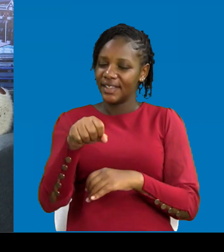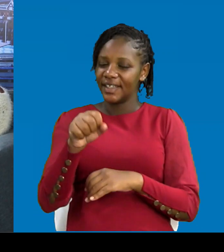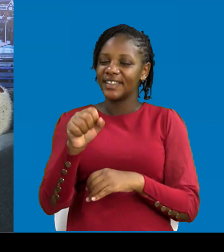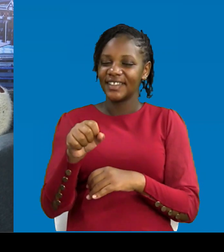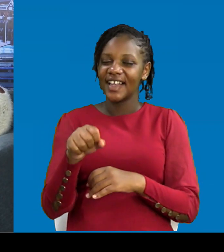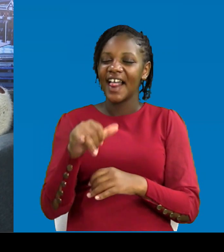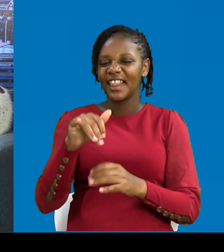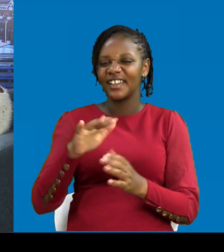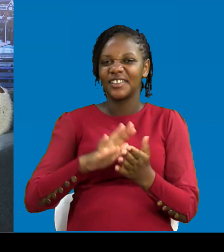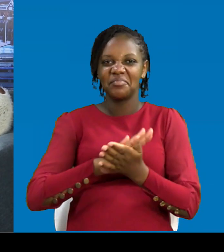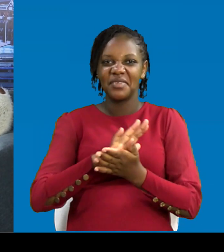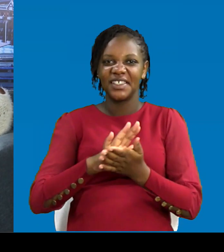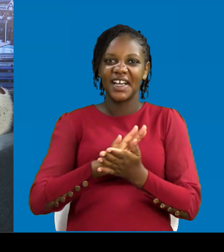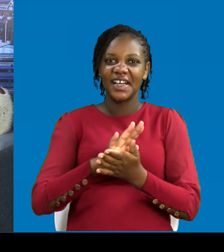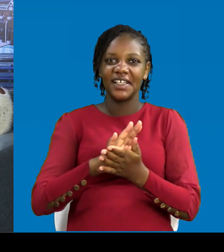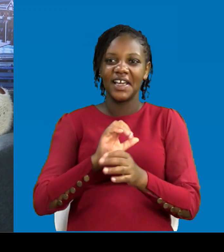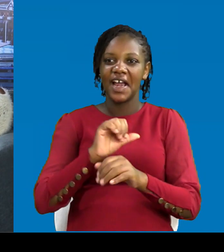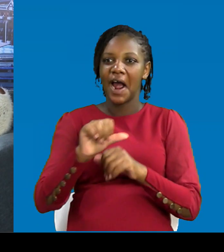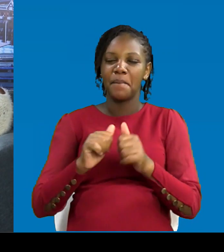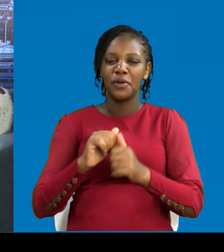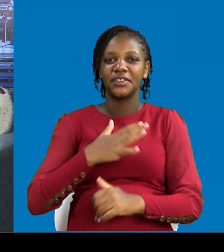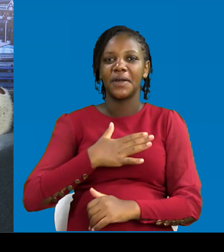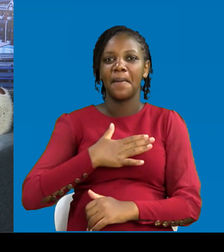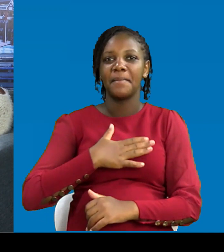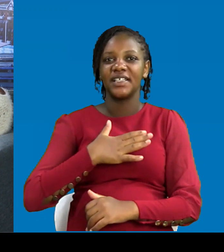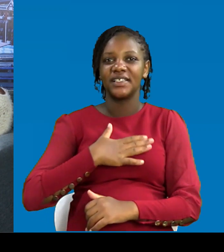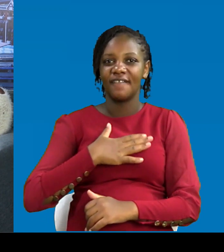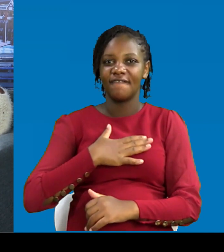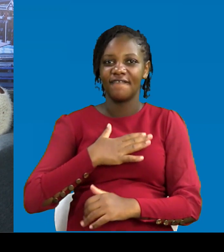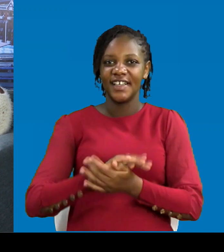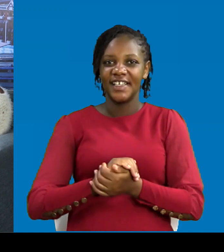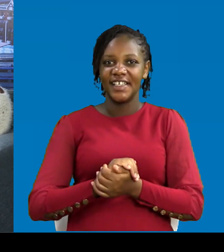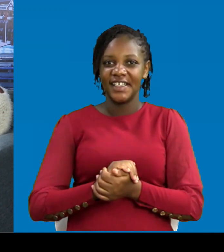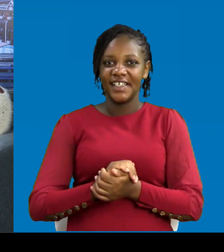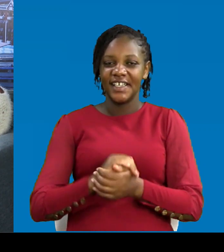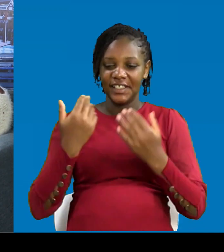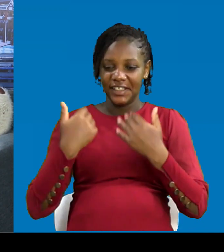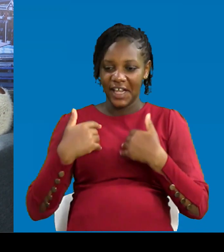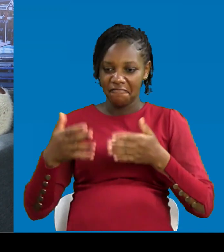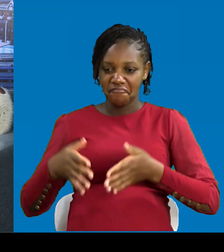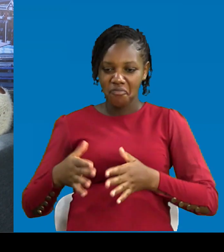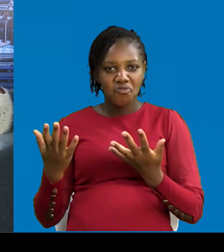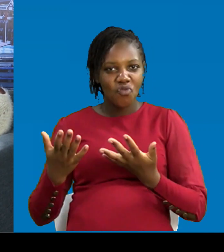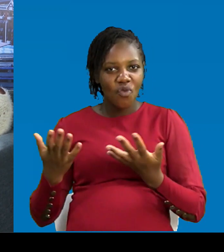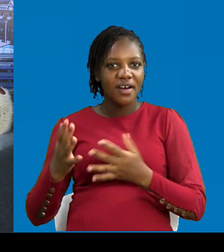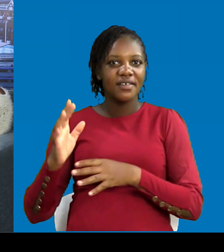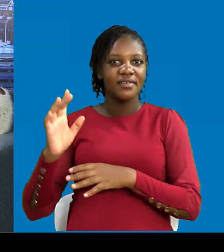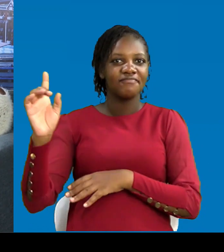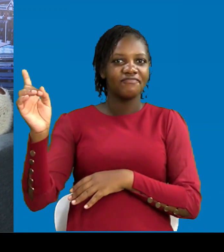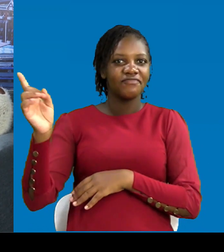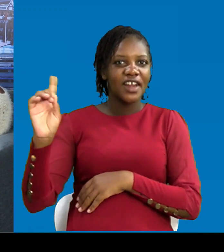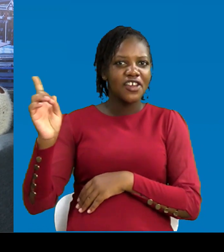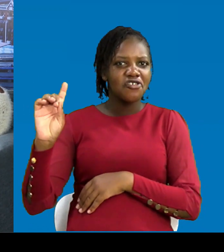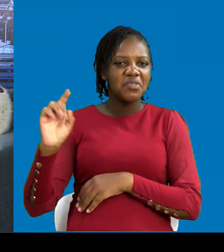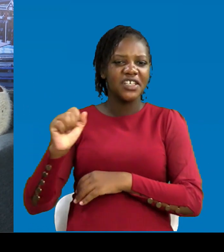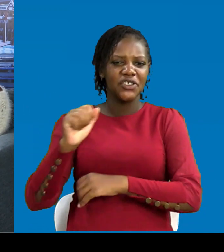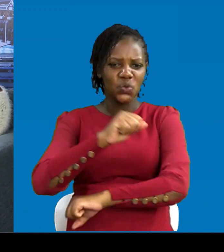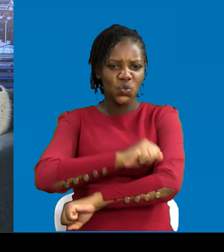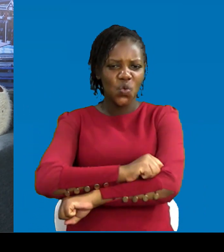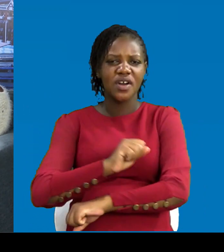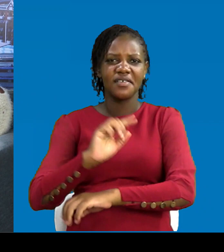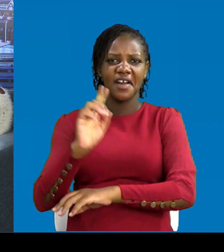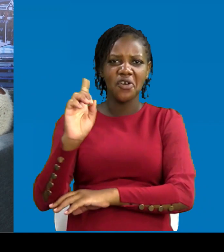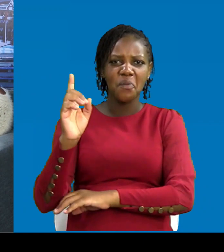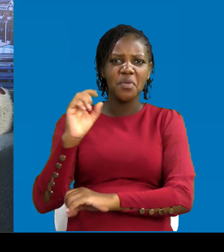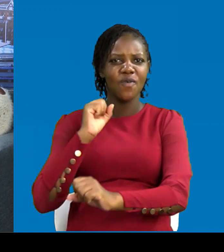that's basically a bit about myself. I grew up in Nairobi, schooled in Nairobi, work